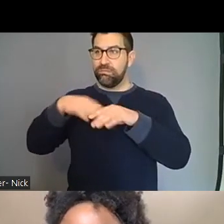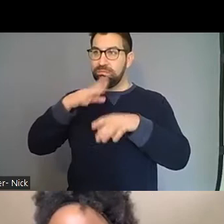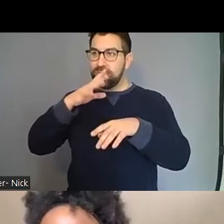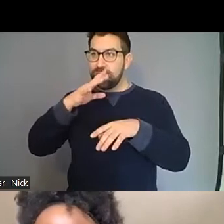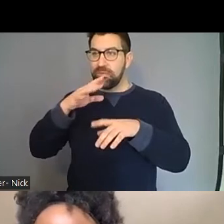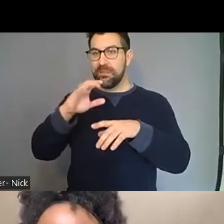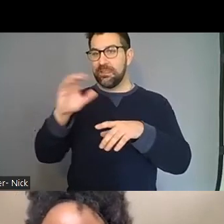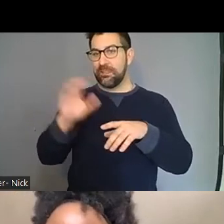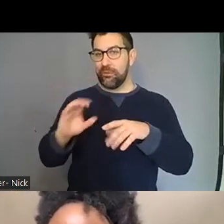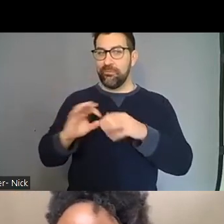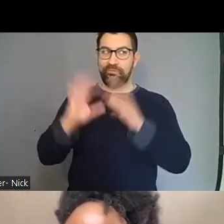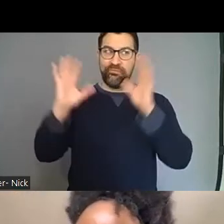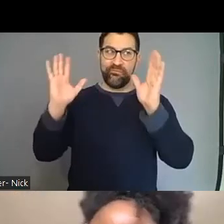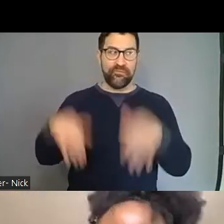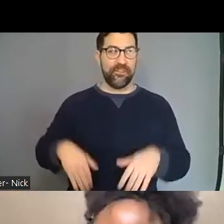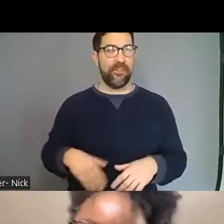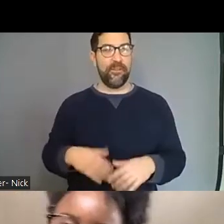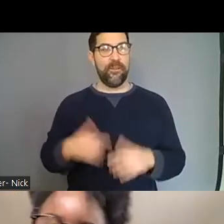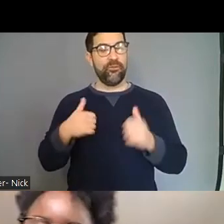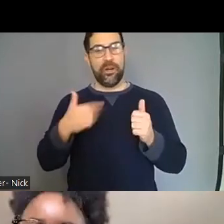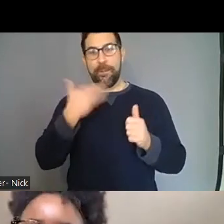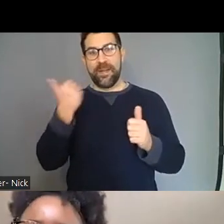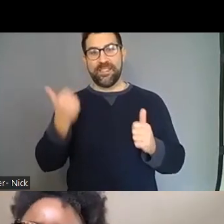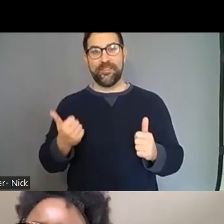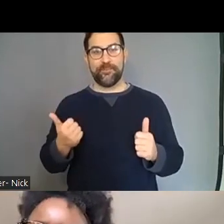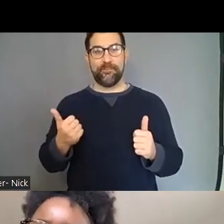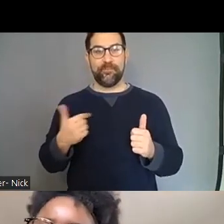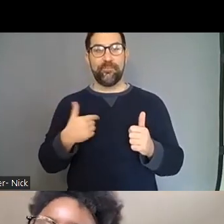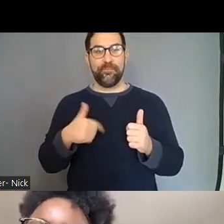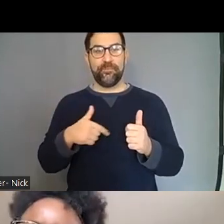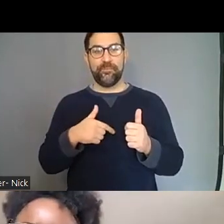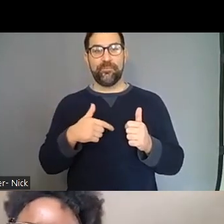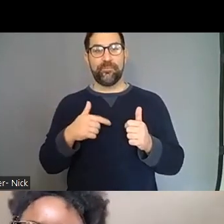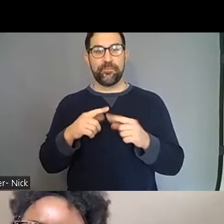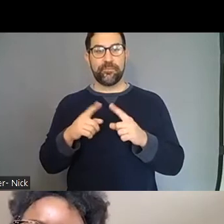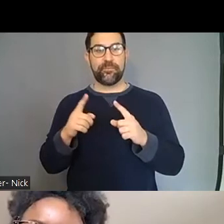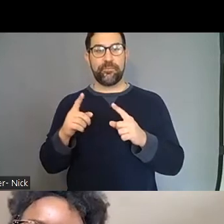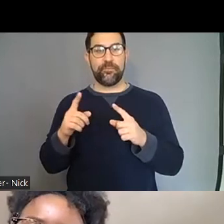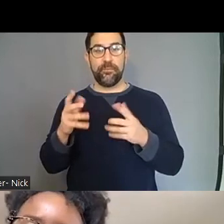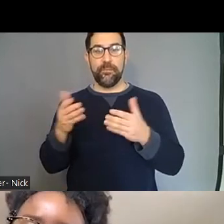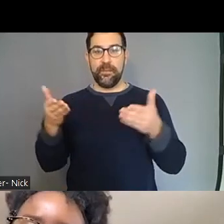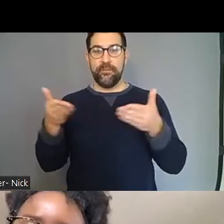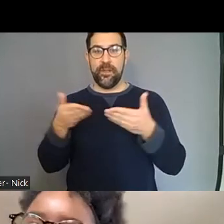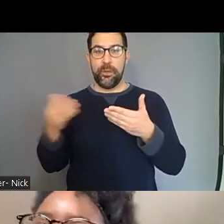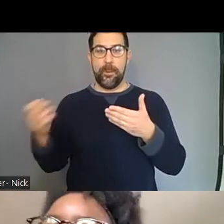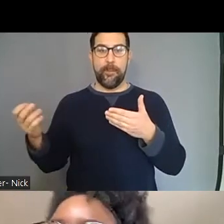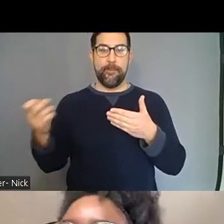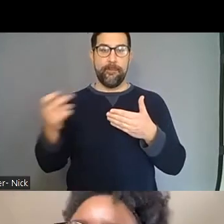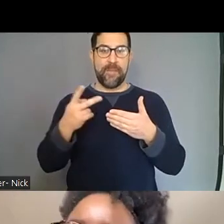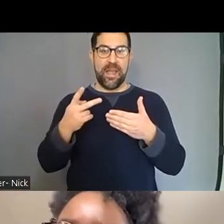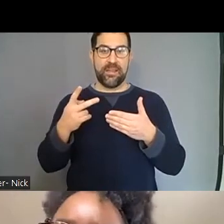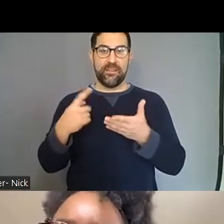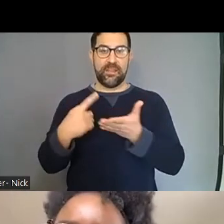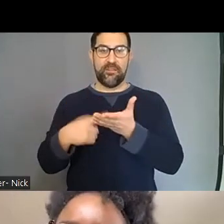Zoom, we do the best we can with what we got, but certainly want to invite you back into the